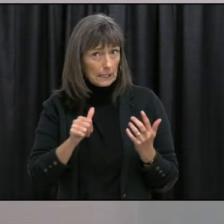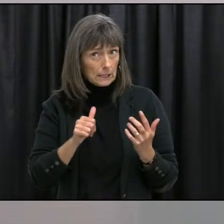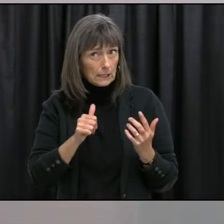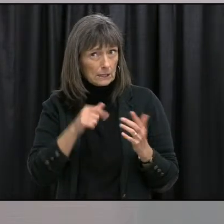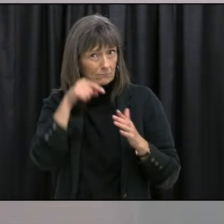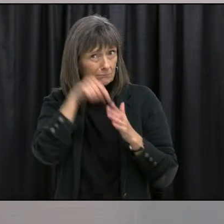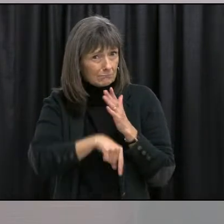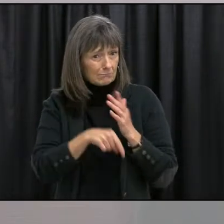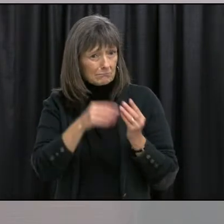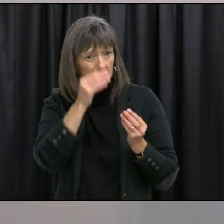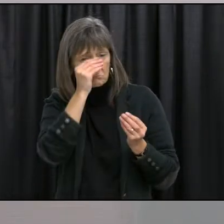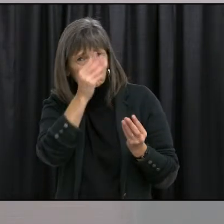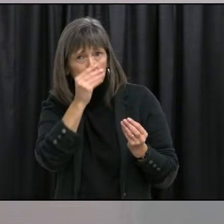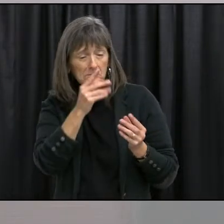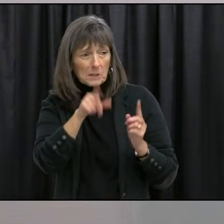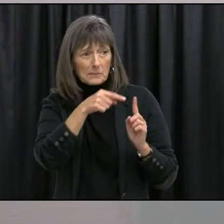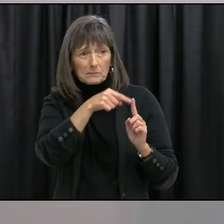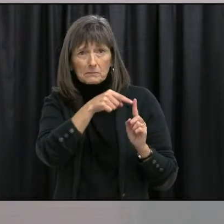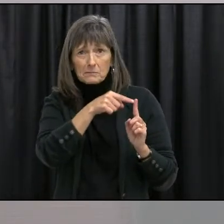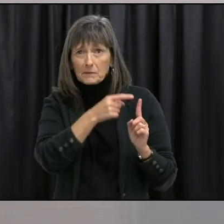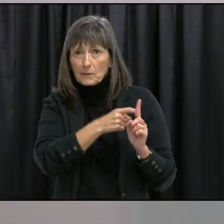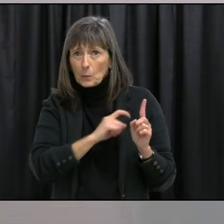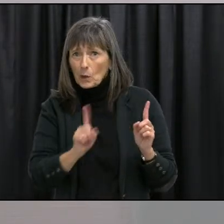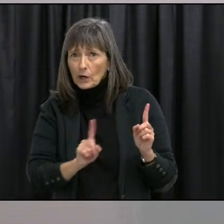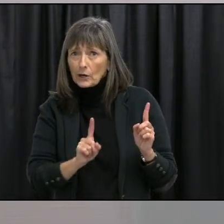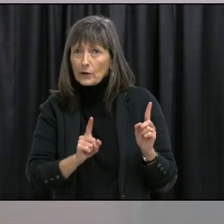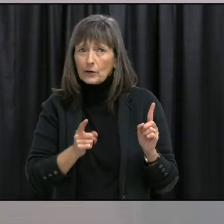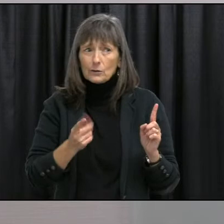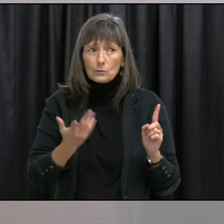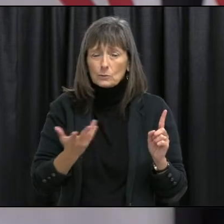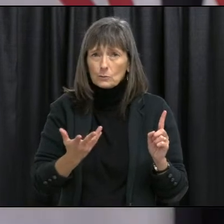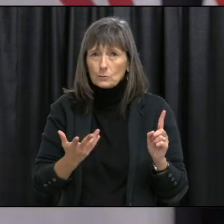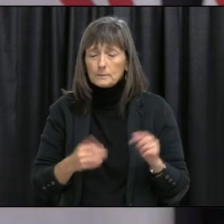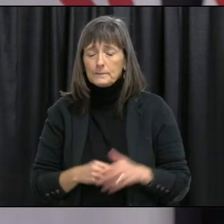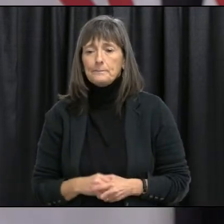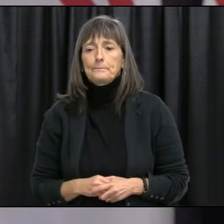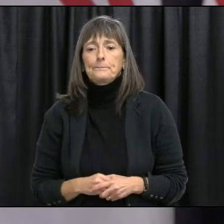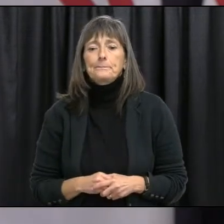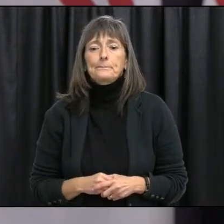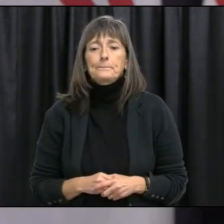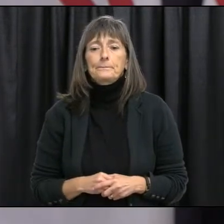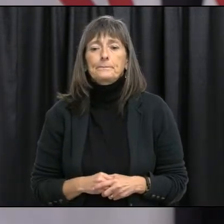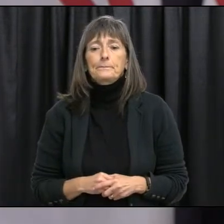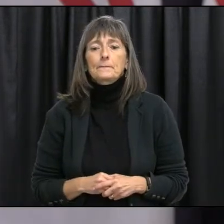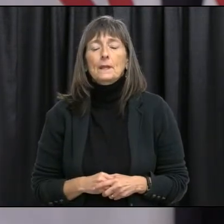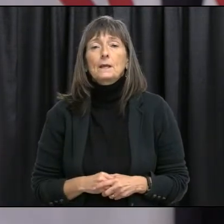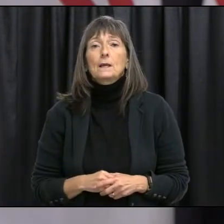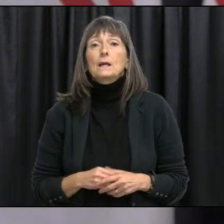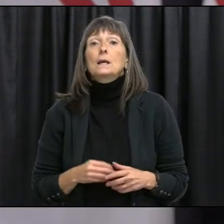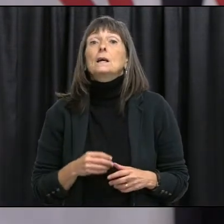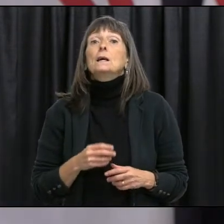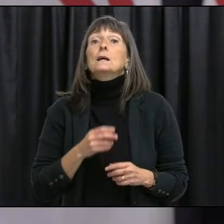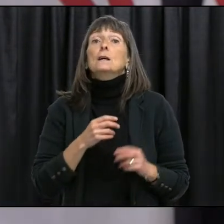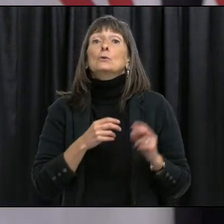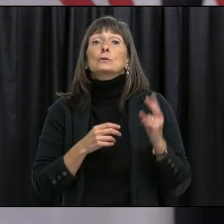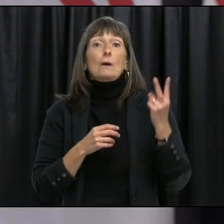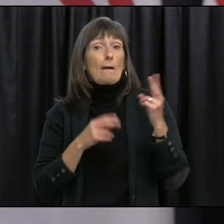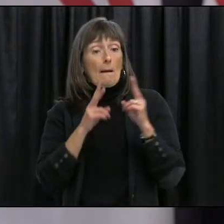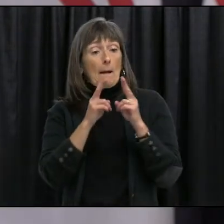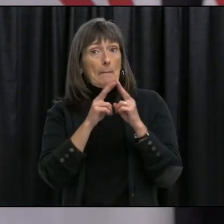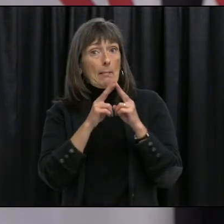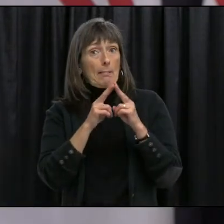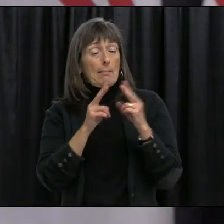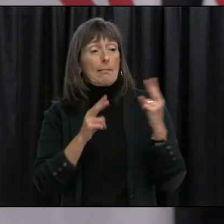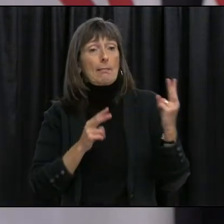to what the basis for the travel exemption was in that case? This couple were traveling to